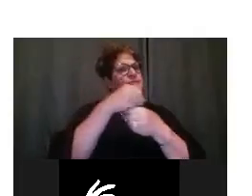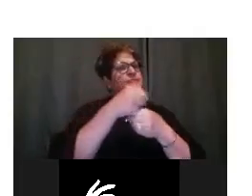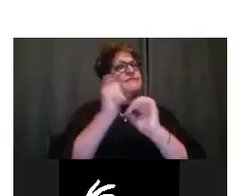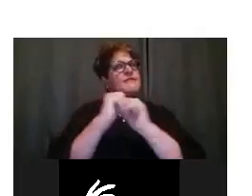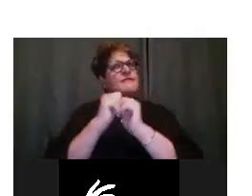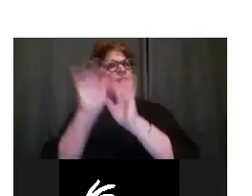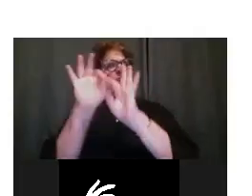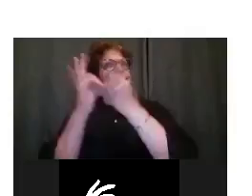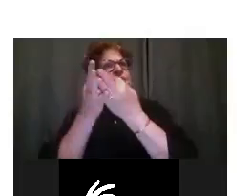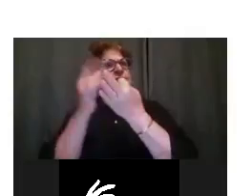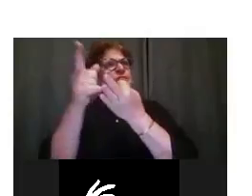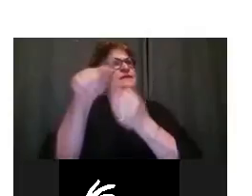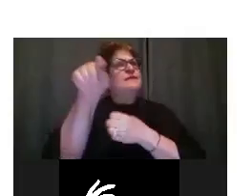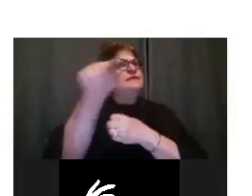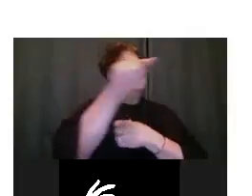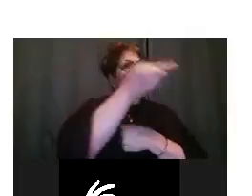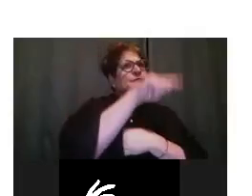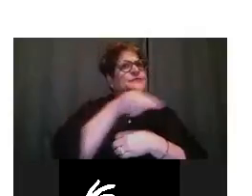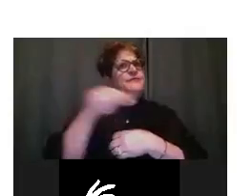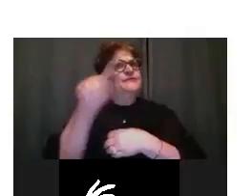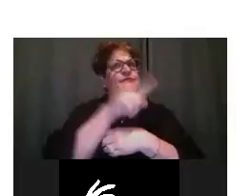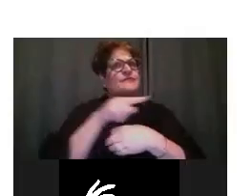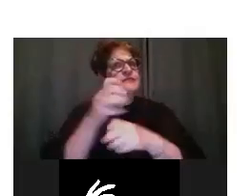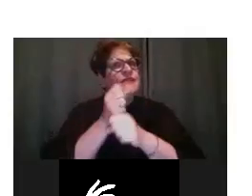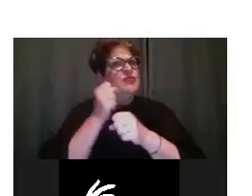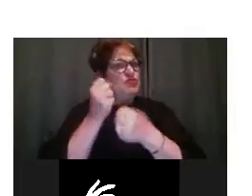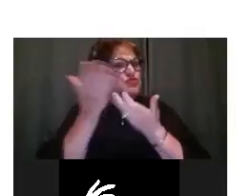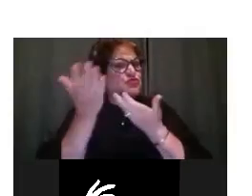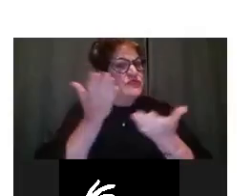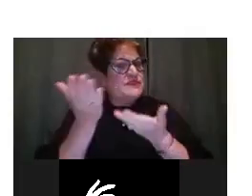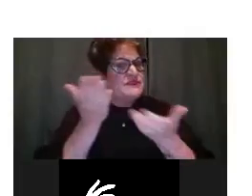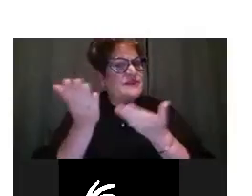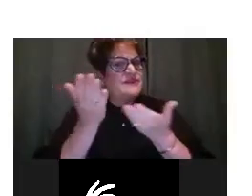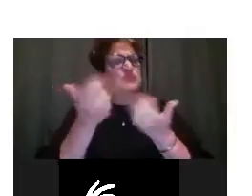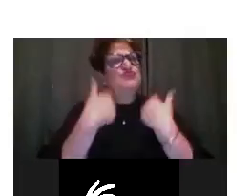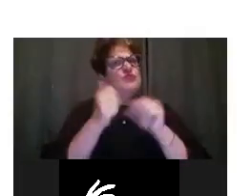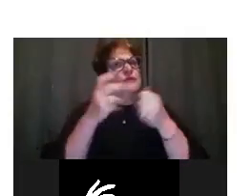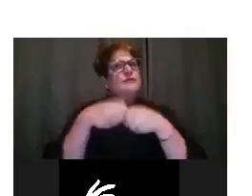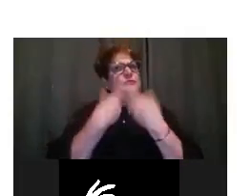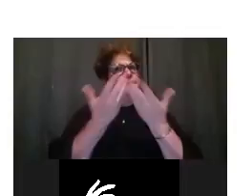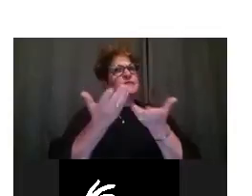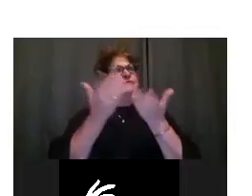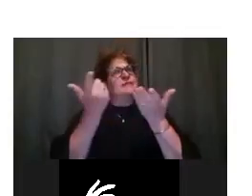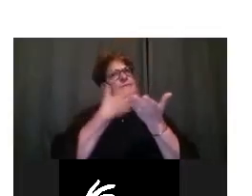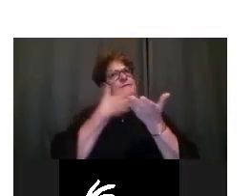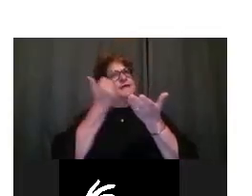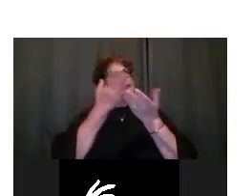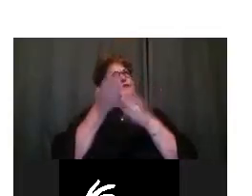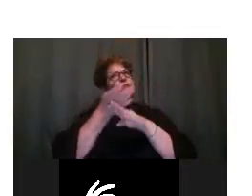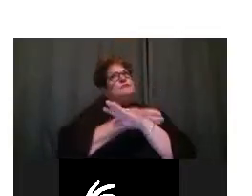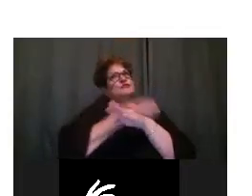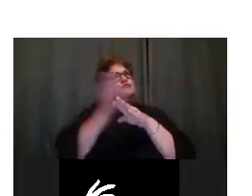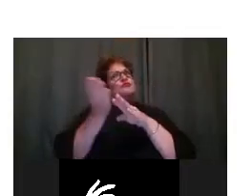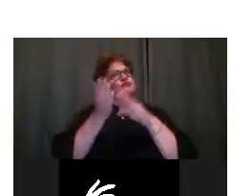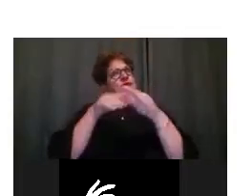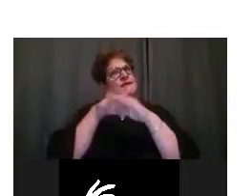receiving their services and trying to equip them with ways in which they can better access their